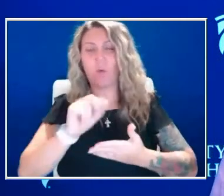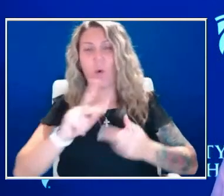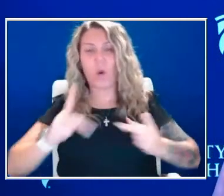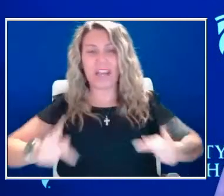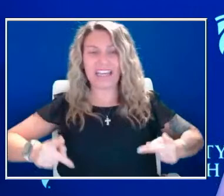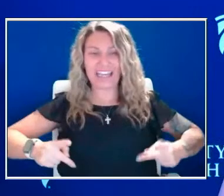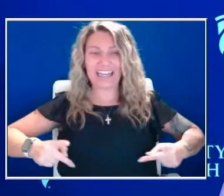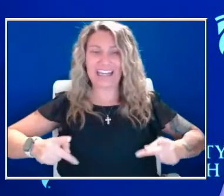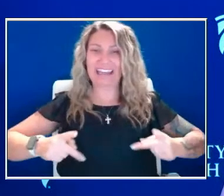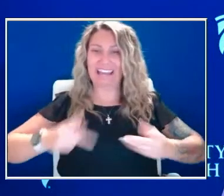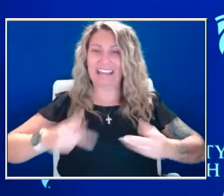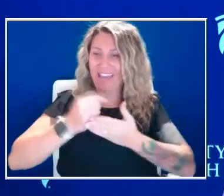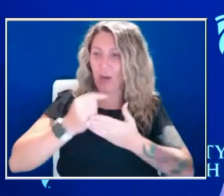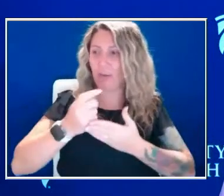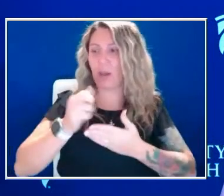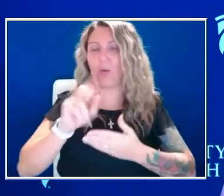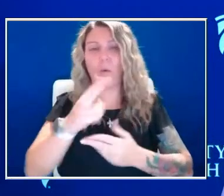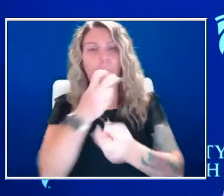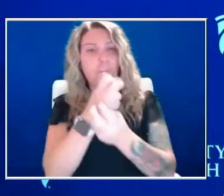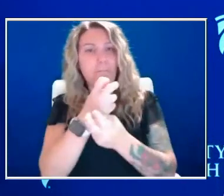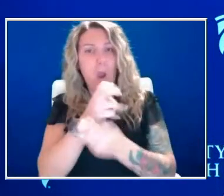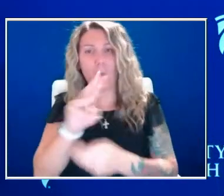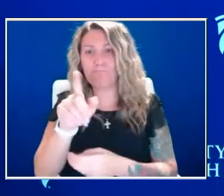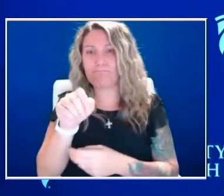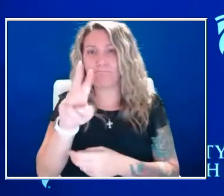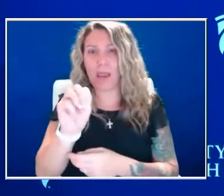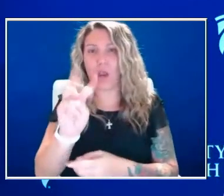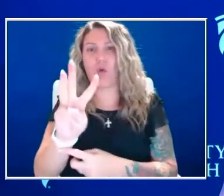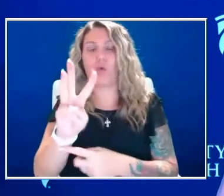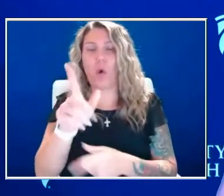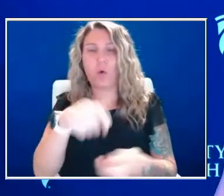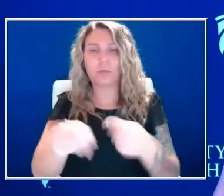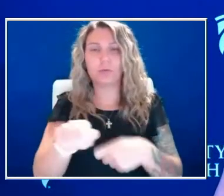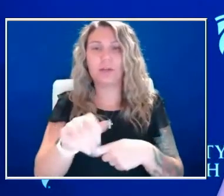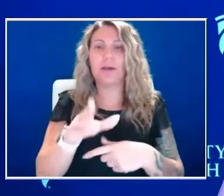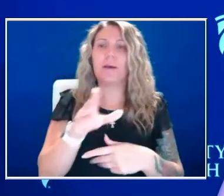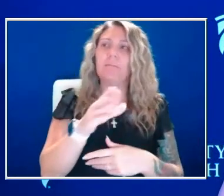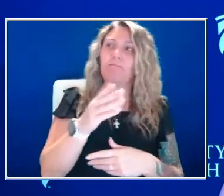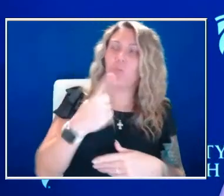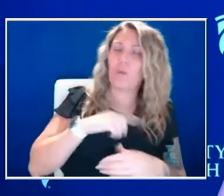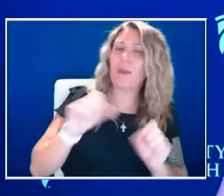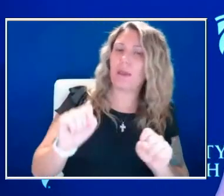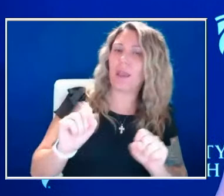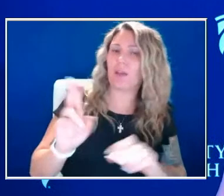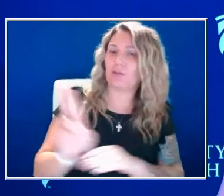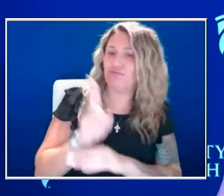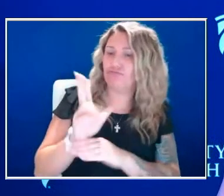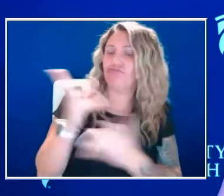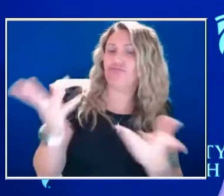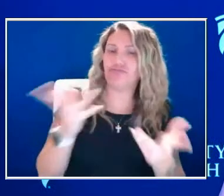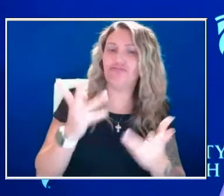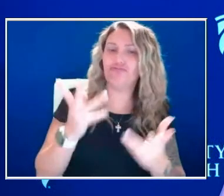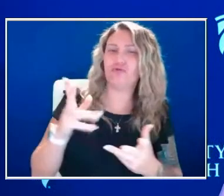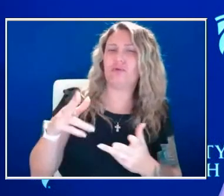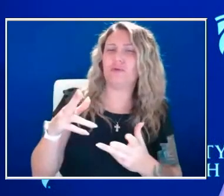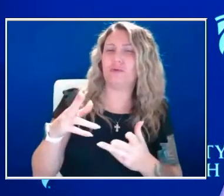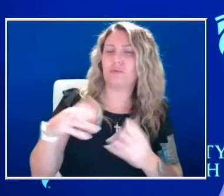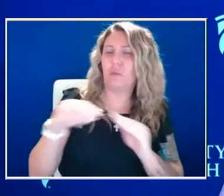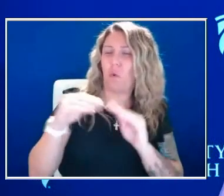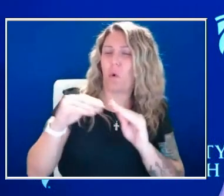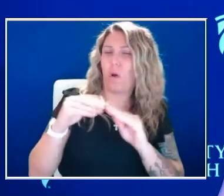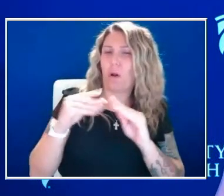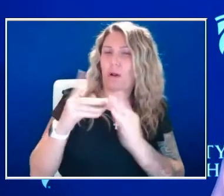are some therapies we are able to use. We don't use those in everybody, but certainly if you are in that higher risk category, we take every